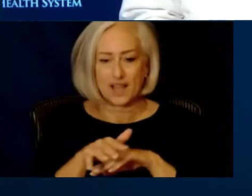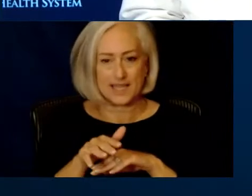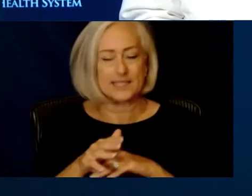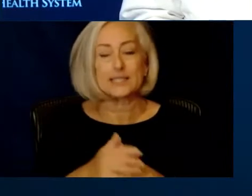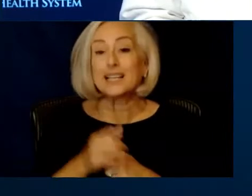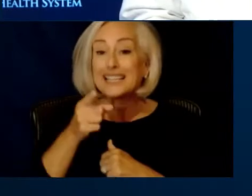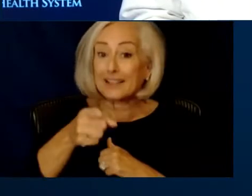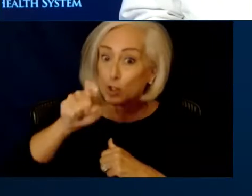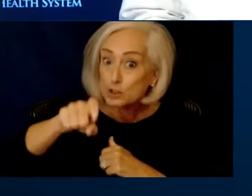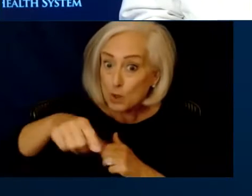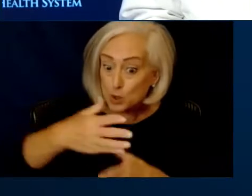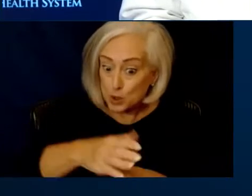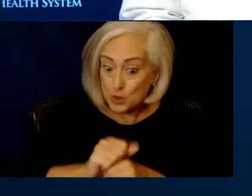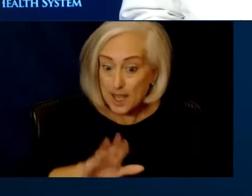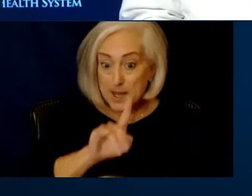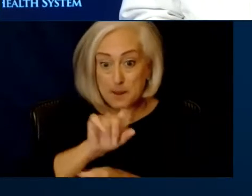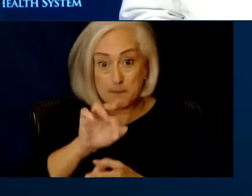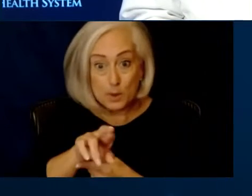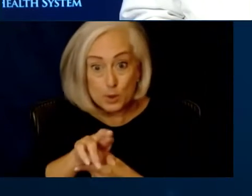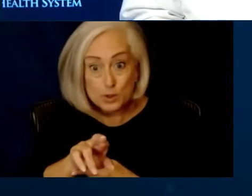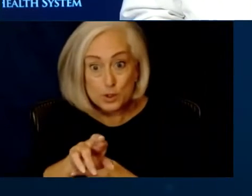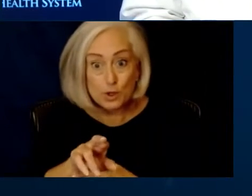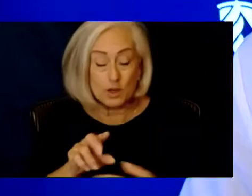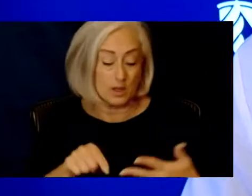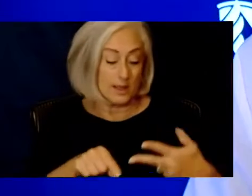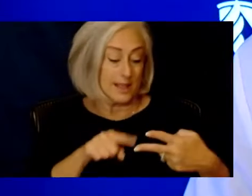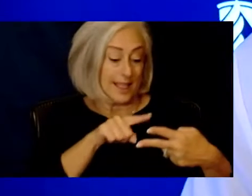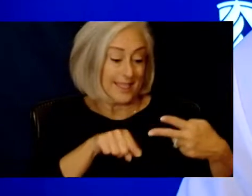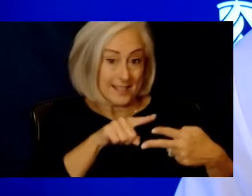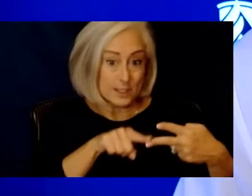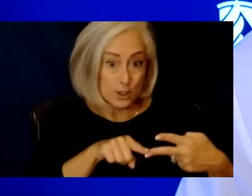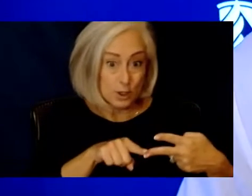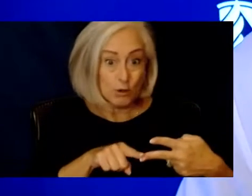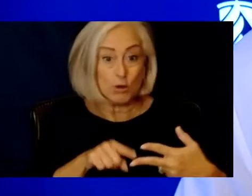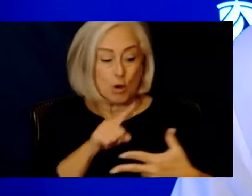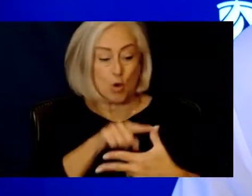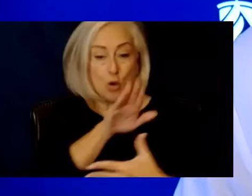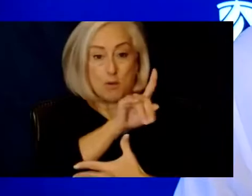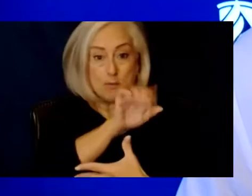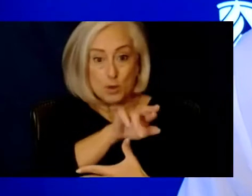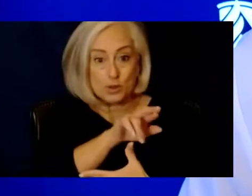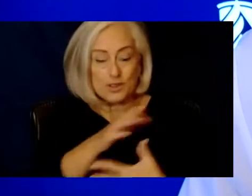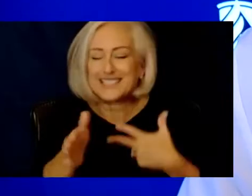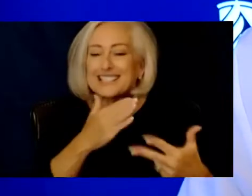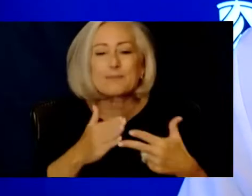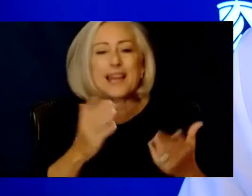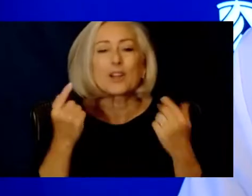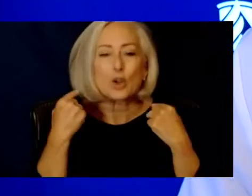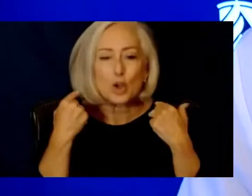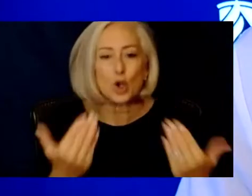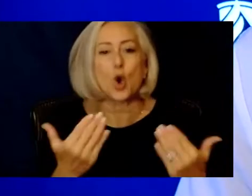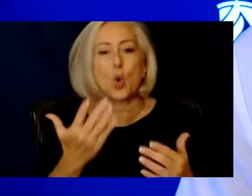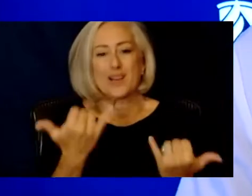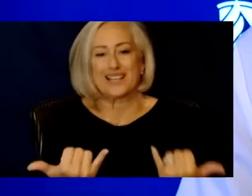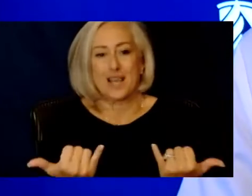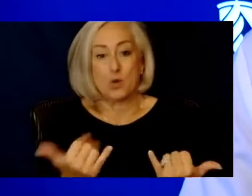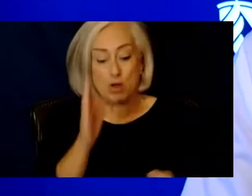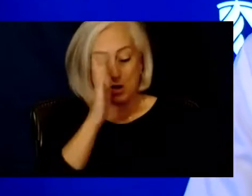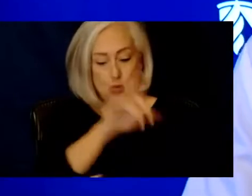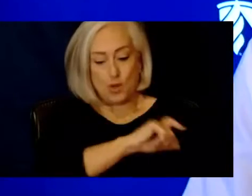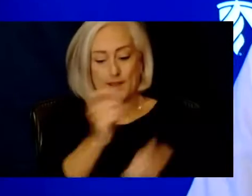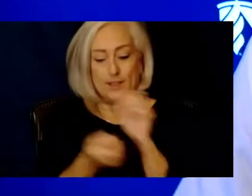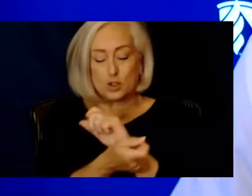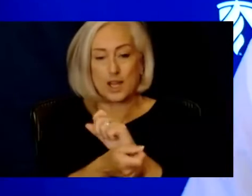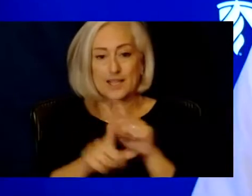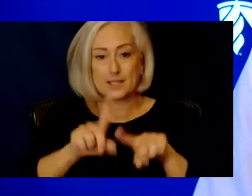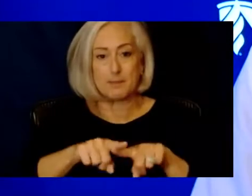dose of vaccine, whether it's a primary series or a booster, you need to go get that right now. Will it change according to the variant? Possibly,